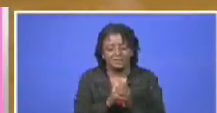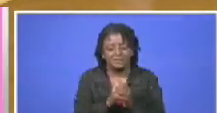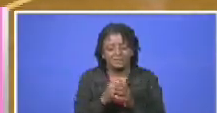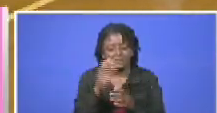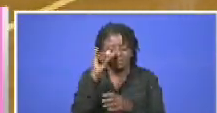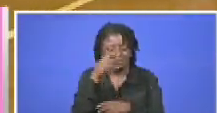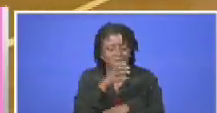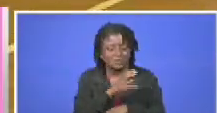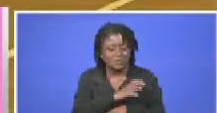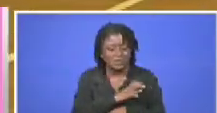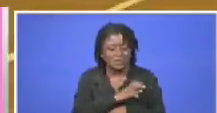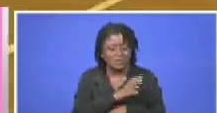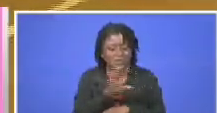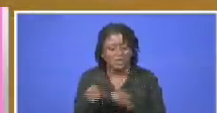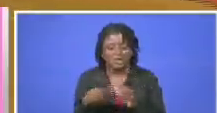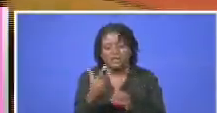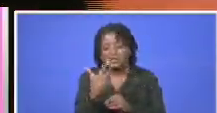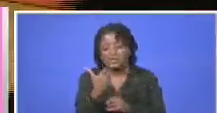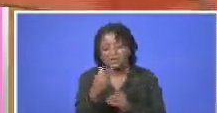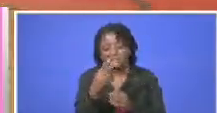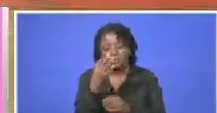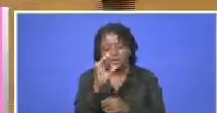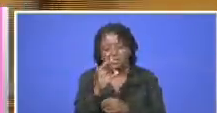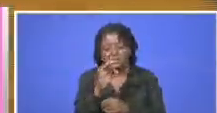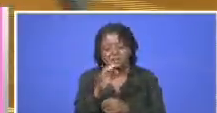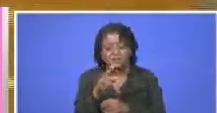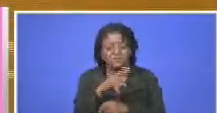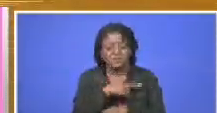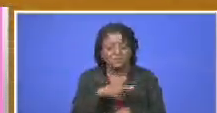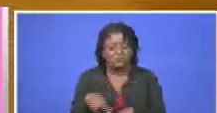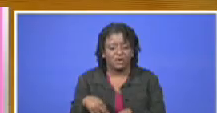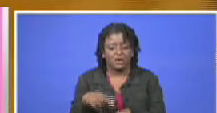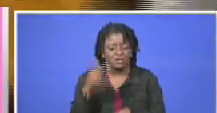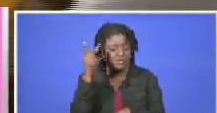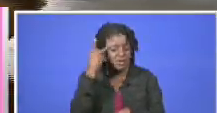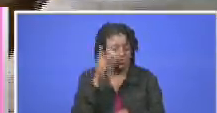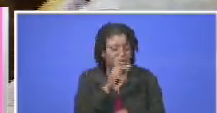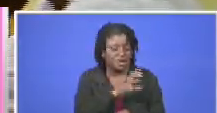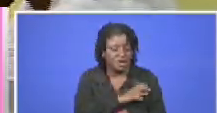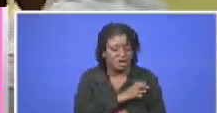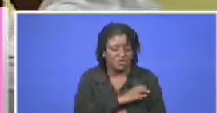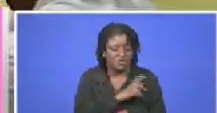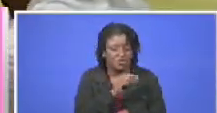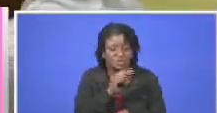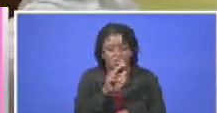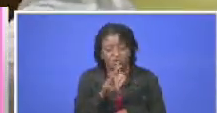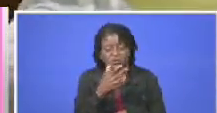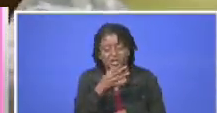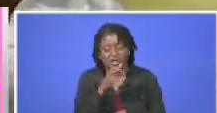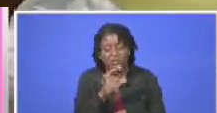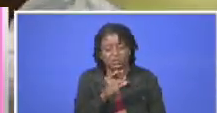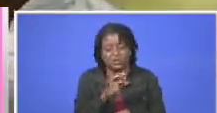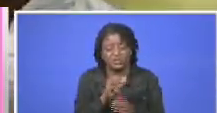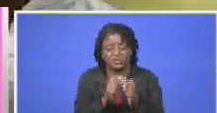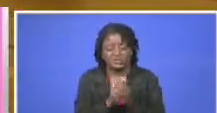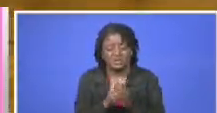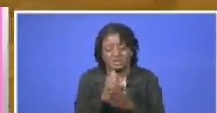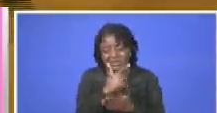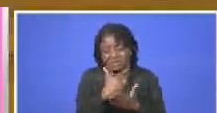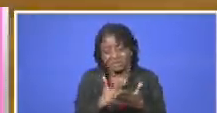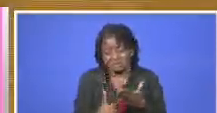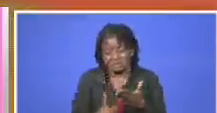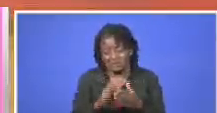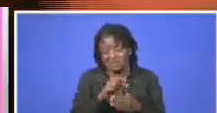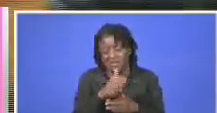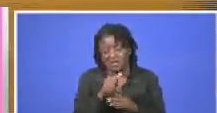Jason Colley added 13 points. For the Royals, Kent would carry 23 points, 12 rebounds. Stephen Miller, 17 points. Spurgeon Johnson with 13.